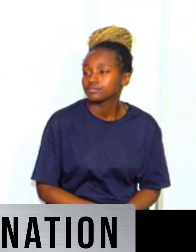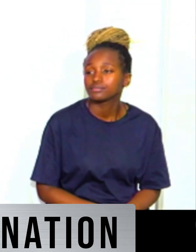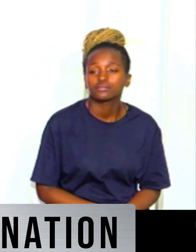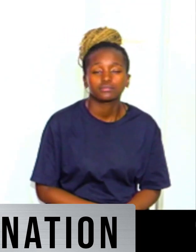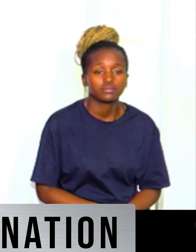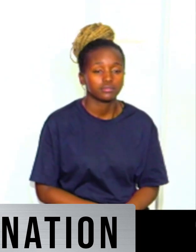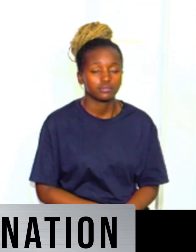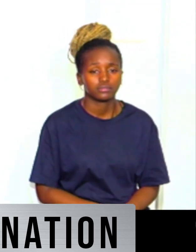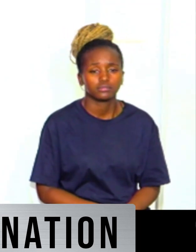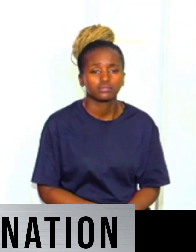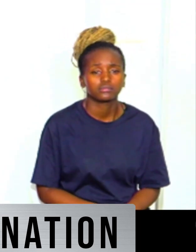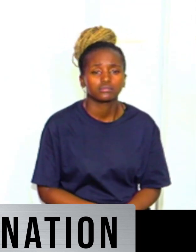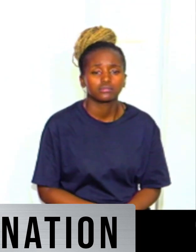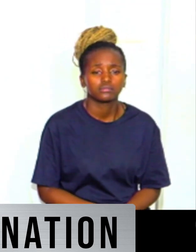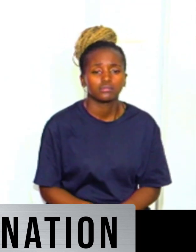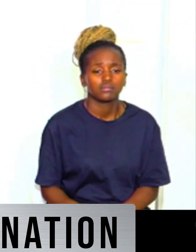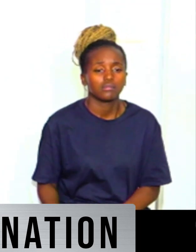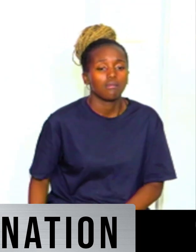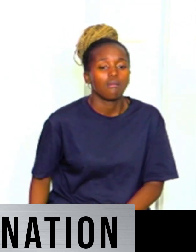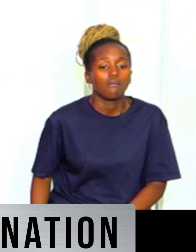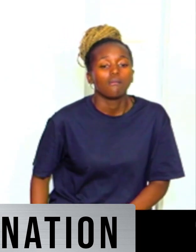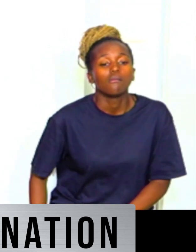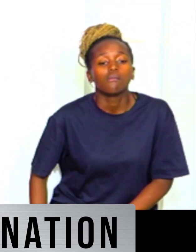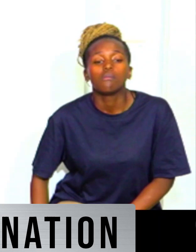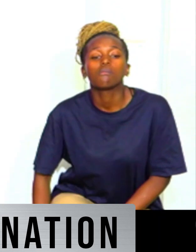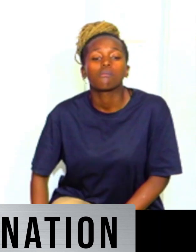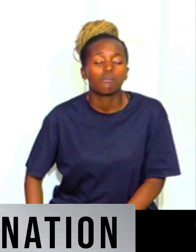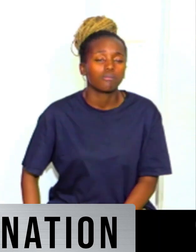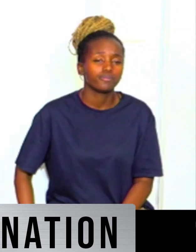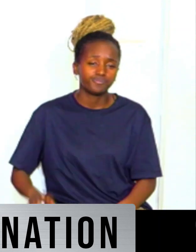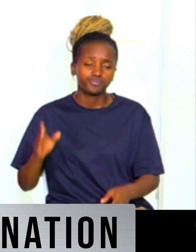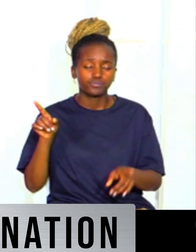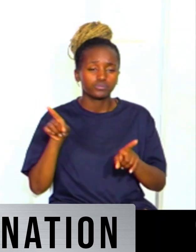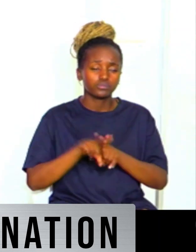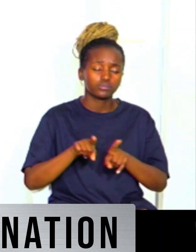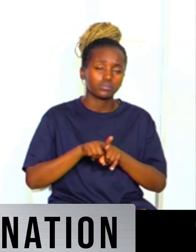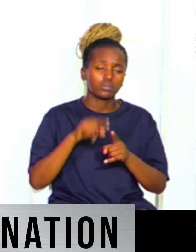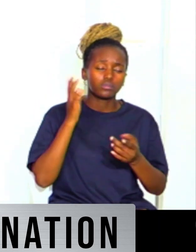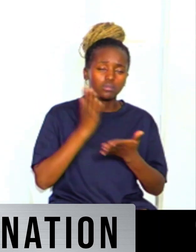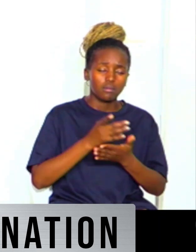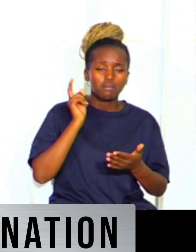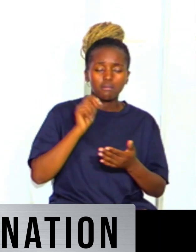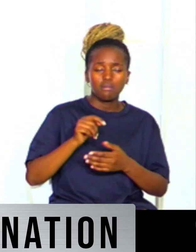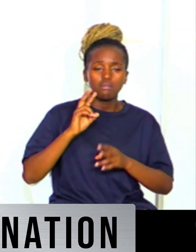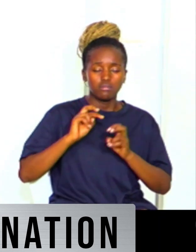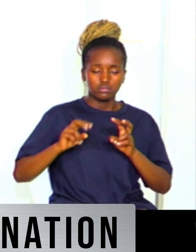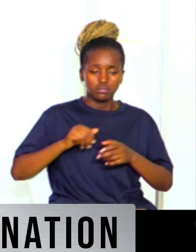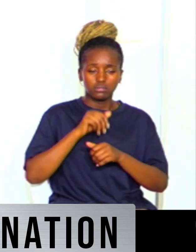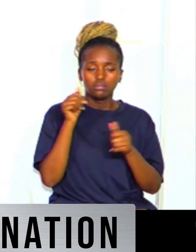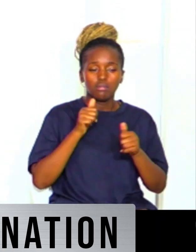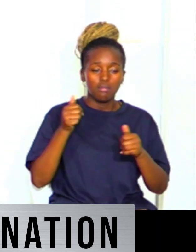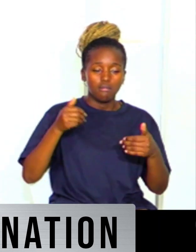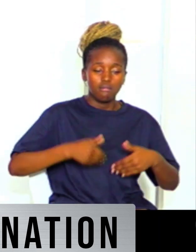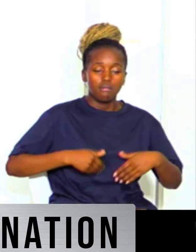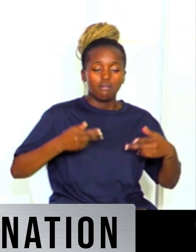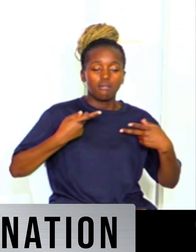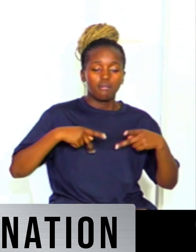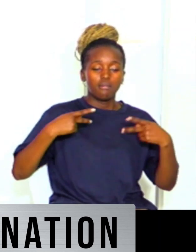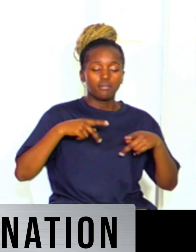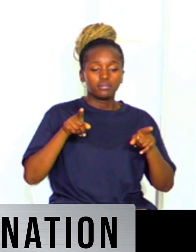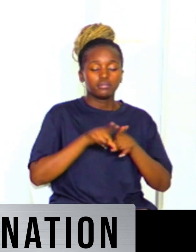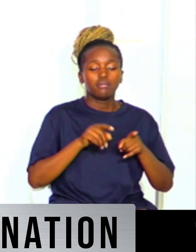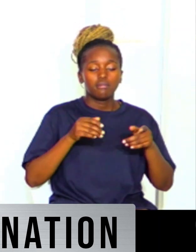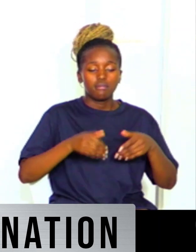This thing needs to be taken back to some kind of research. Because young people don't know their leaders. Because